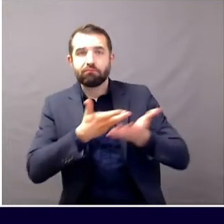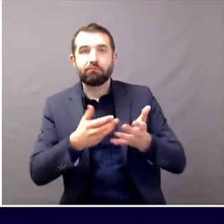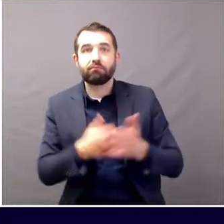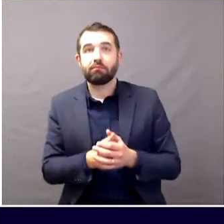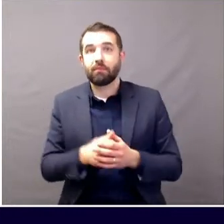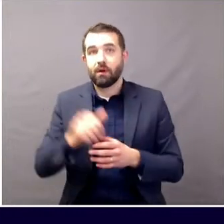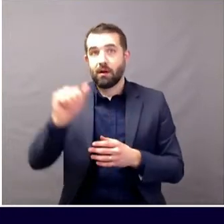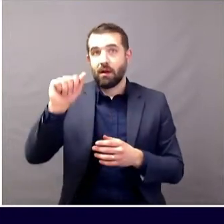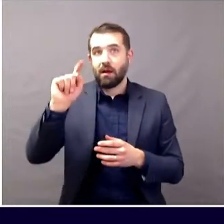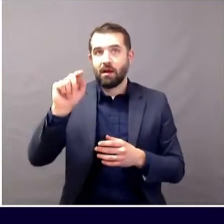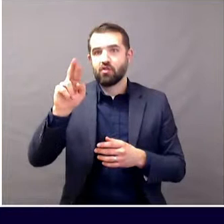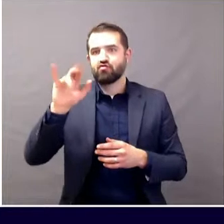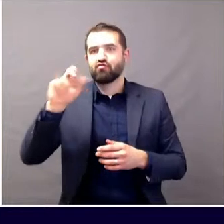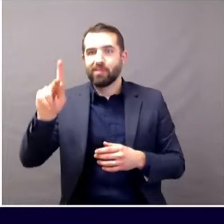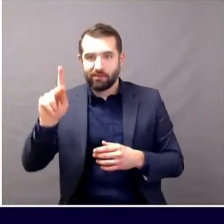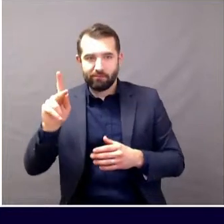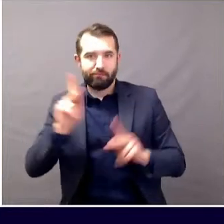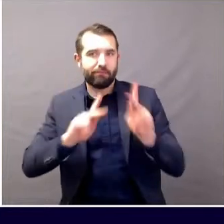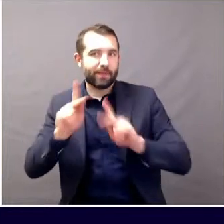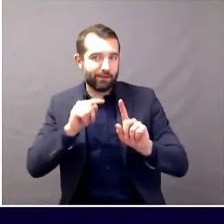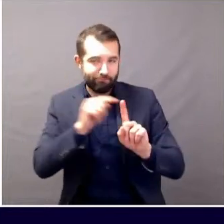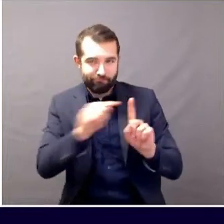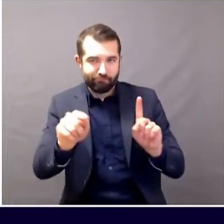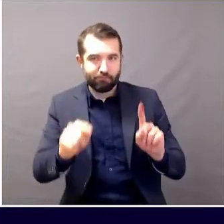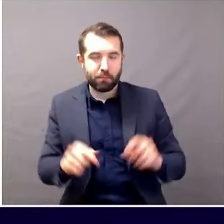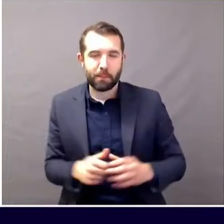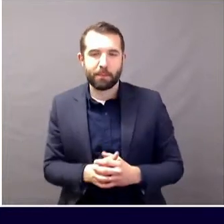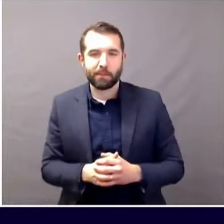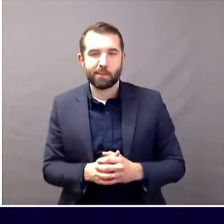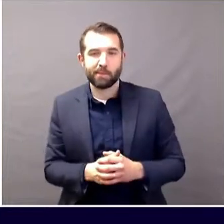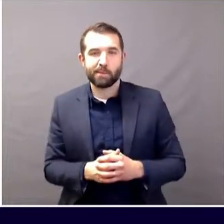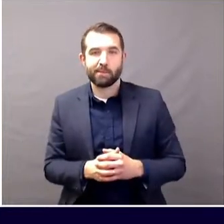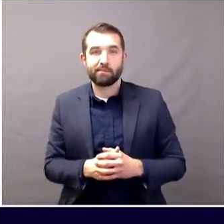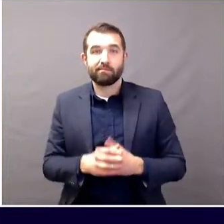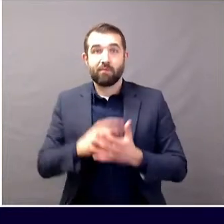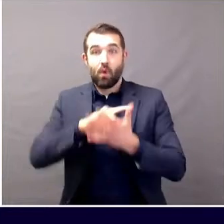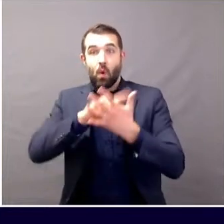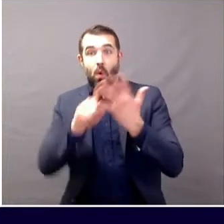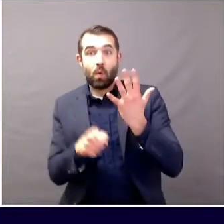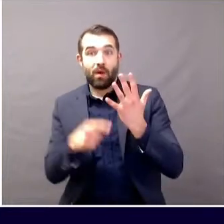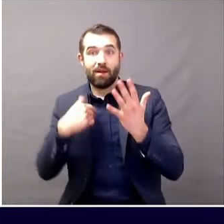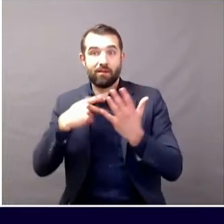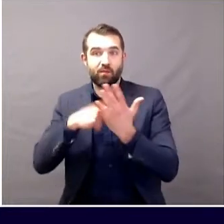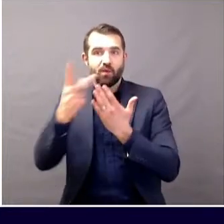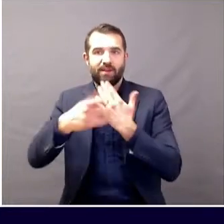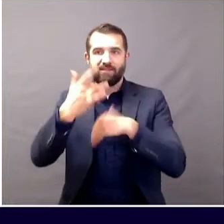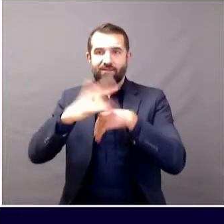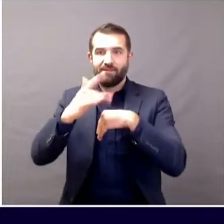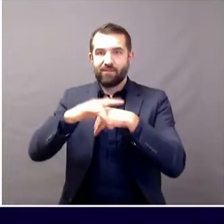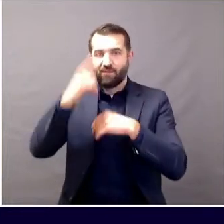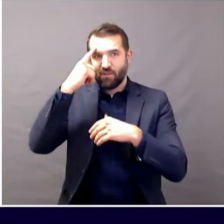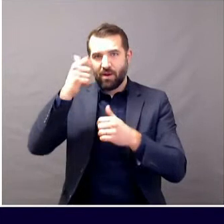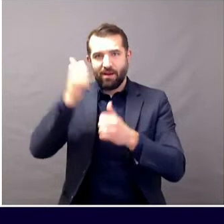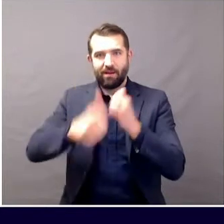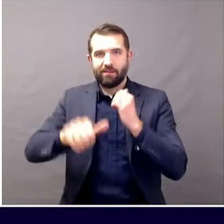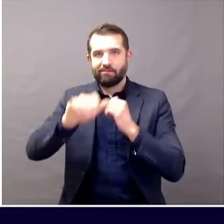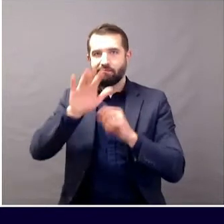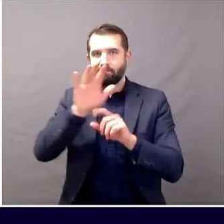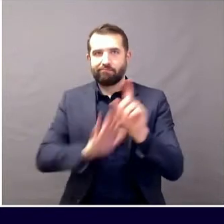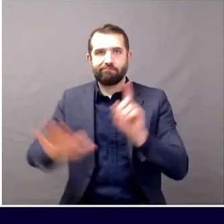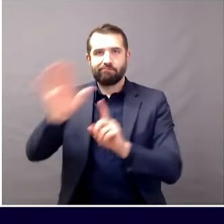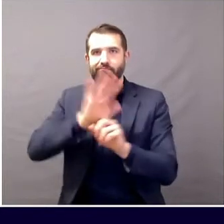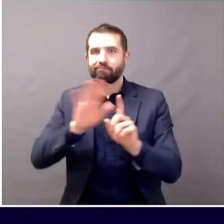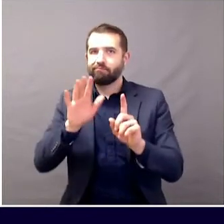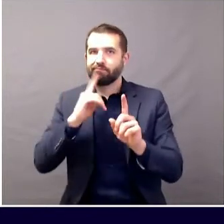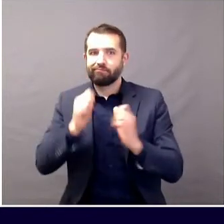as well as leave behind naloxone. And these programs will be available in each county and are launching really as we speak.